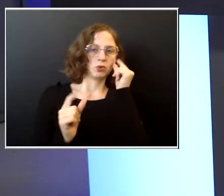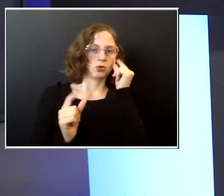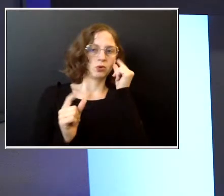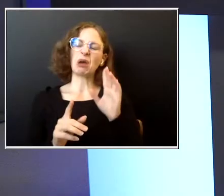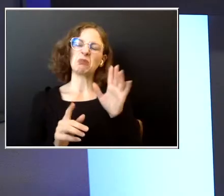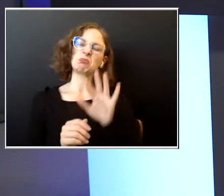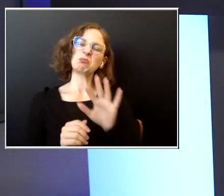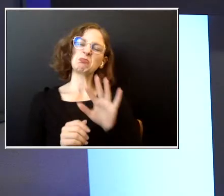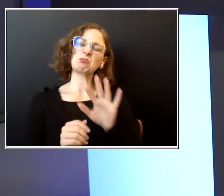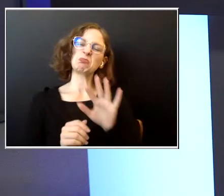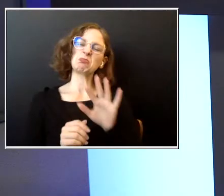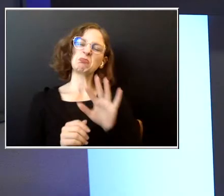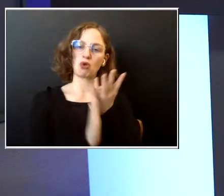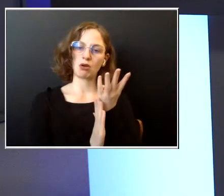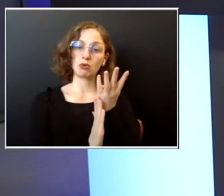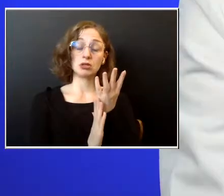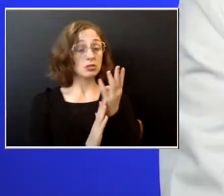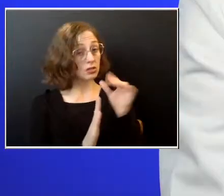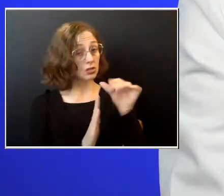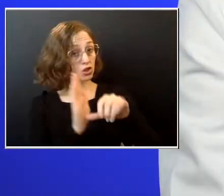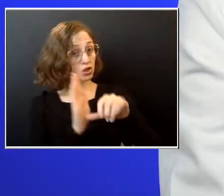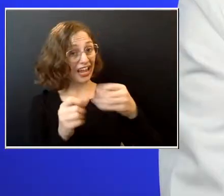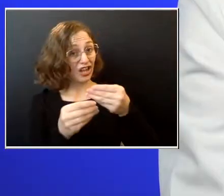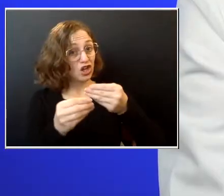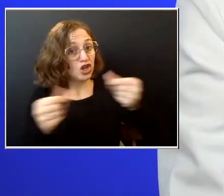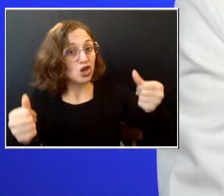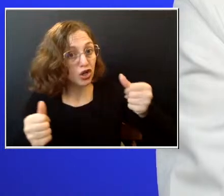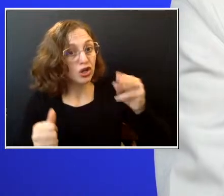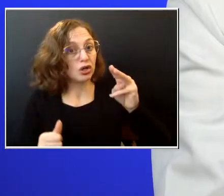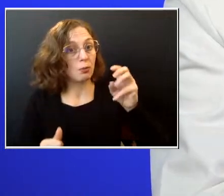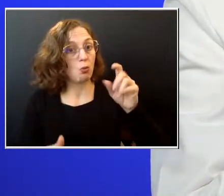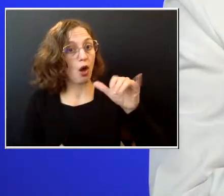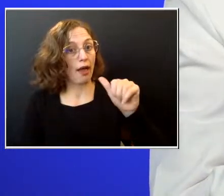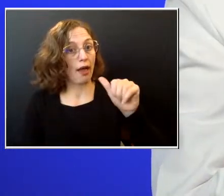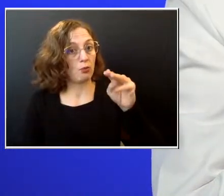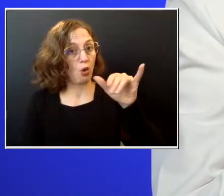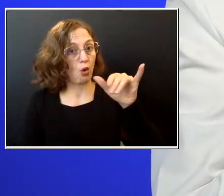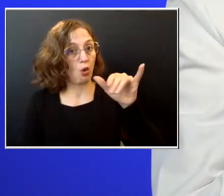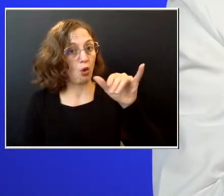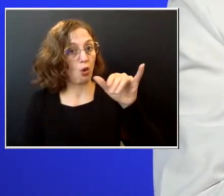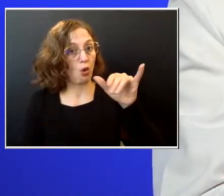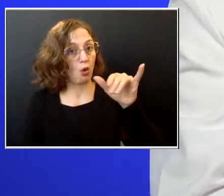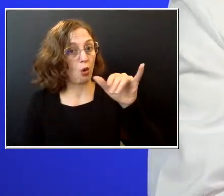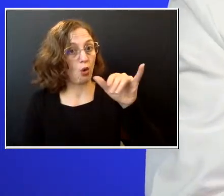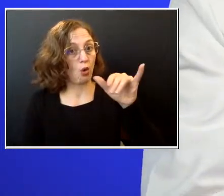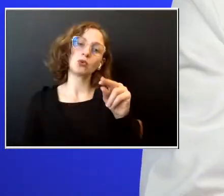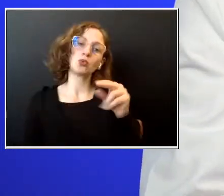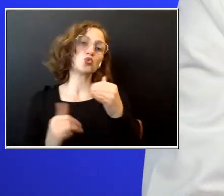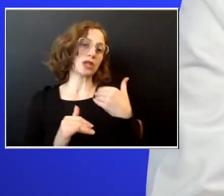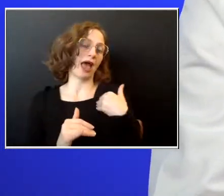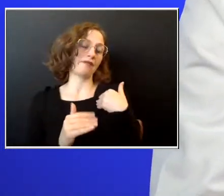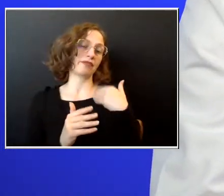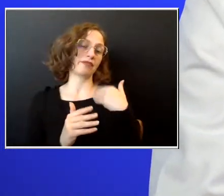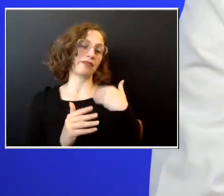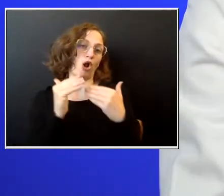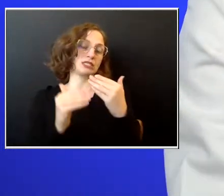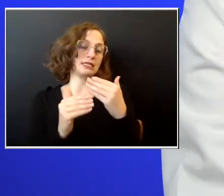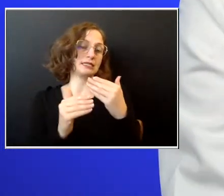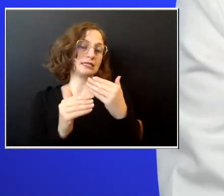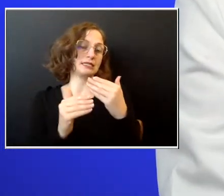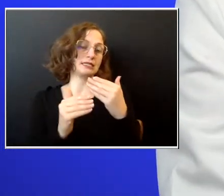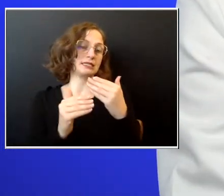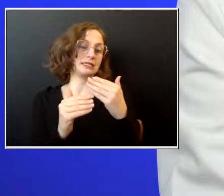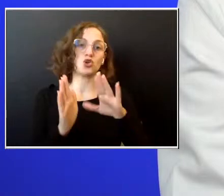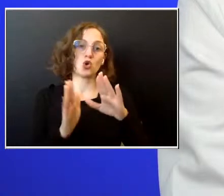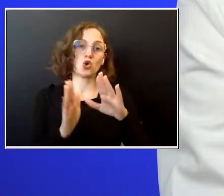Moya? So, no, not really. You still have that process that's resulting in the closure of the carotid arteries. We still don't know